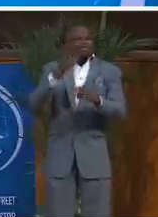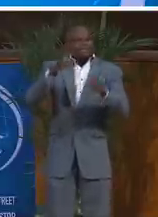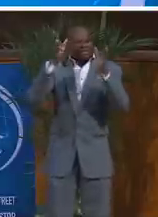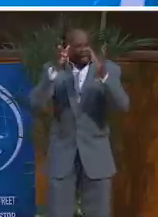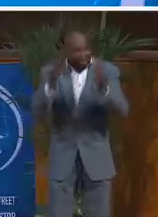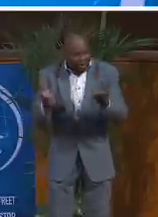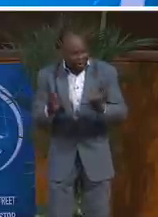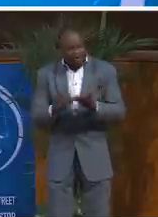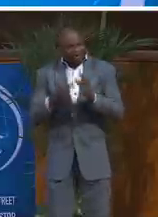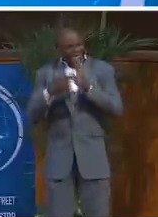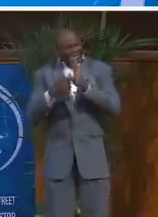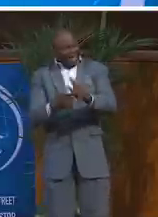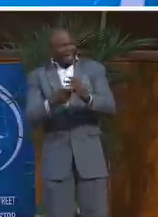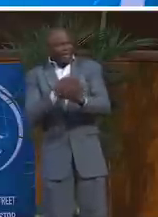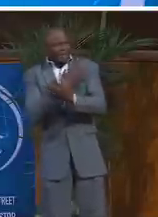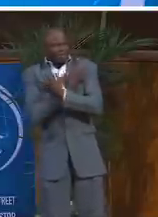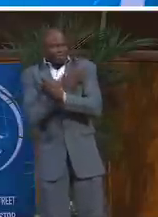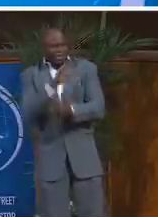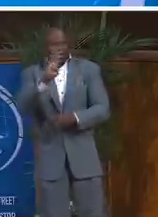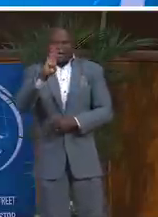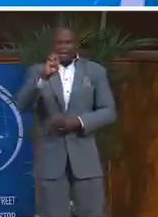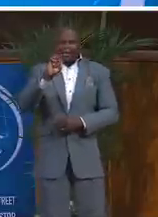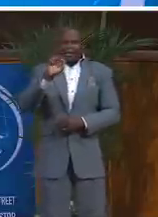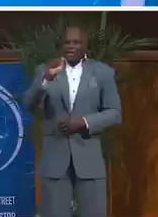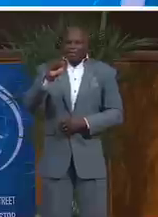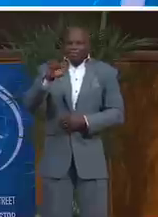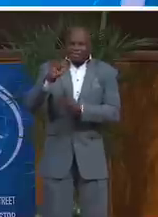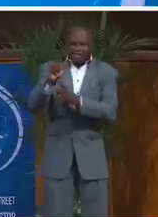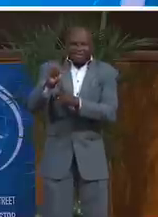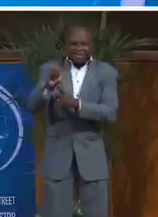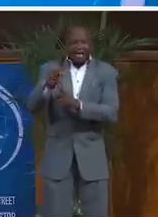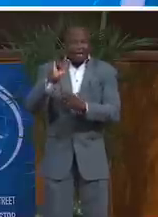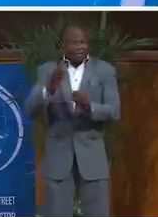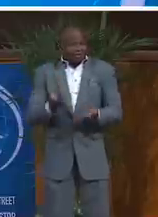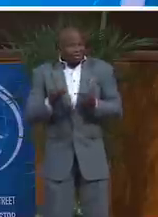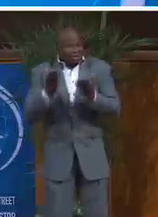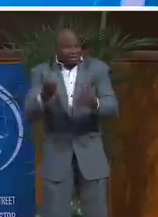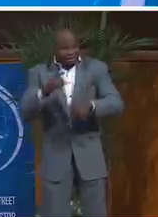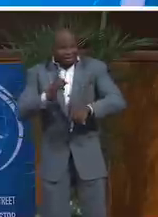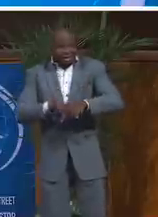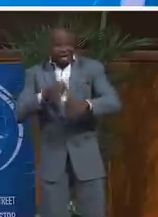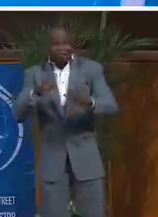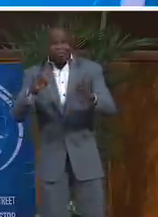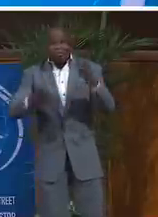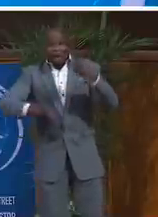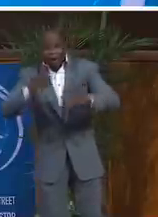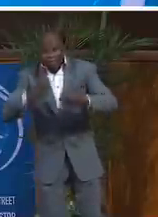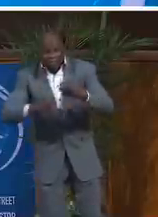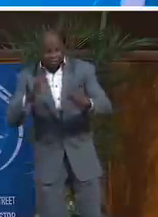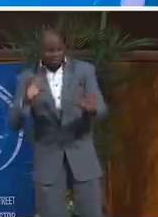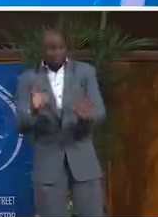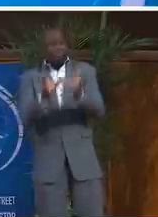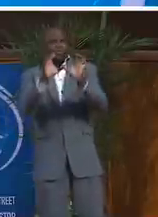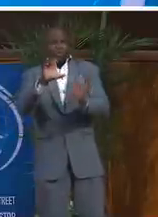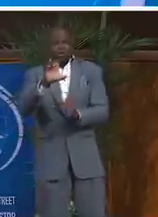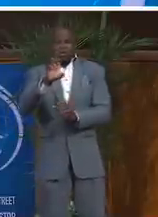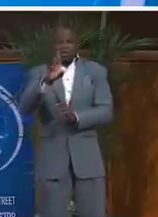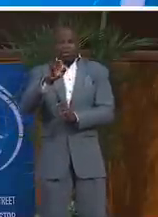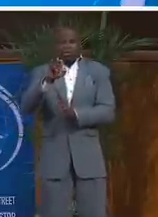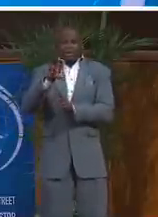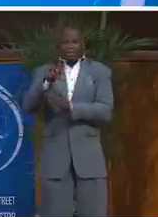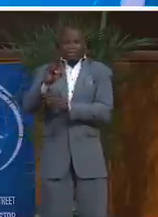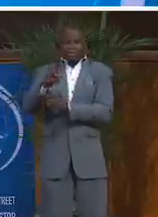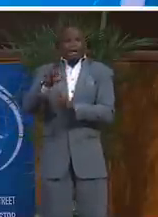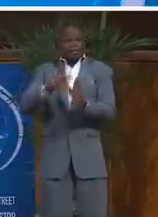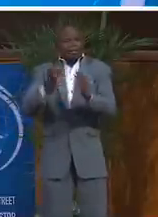beast? And many scholars will suggest to you that in times of crisis, the book of Revelation